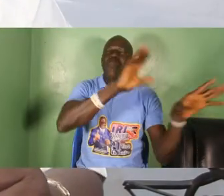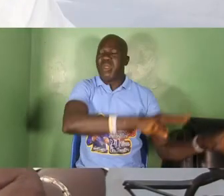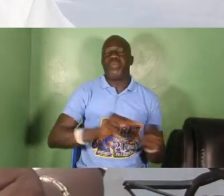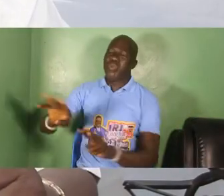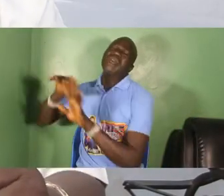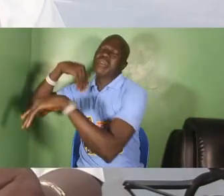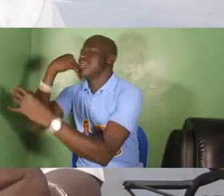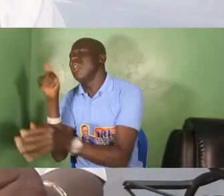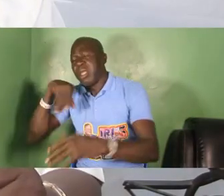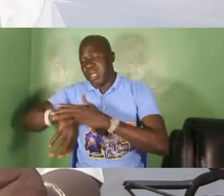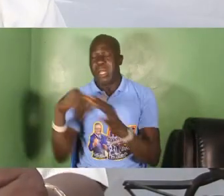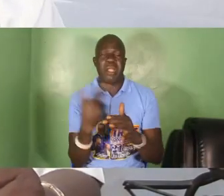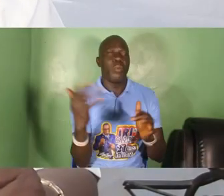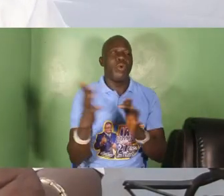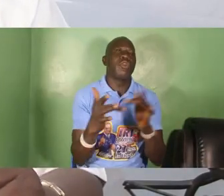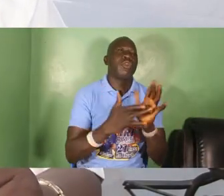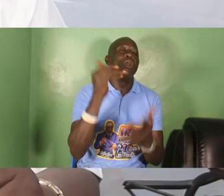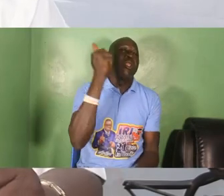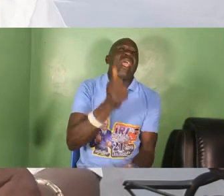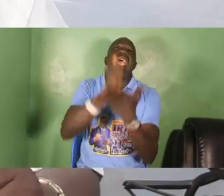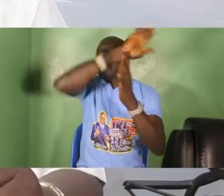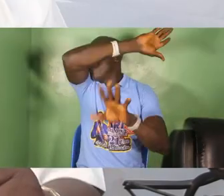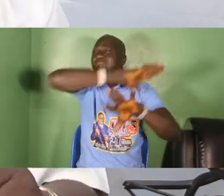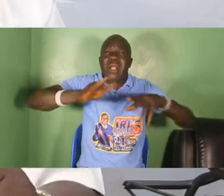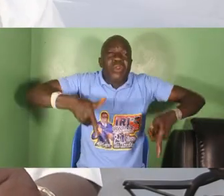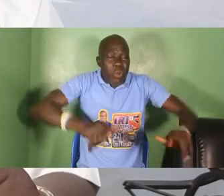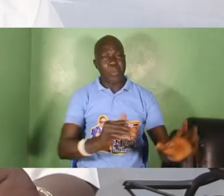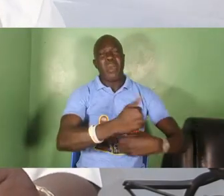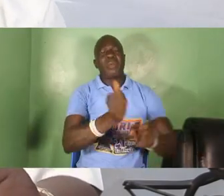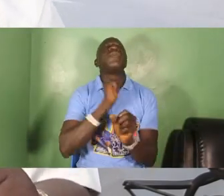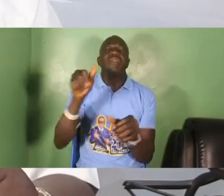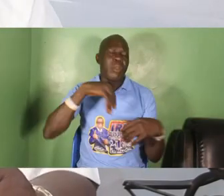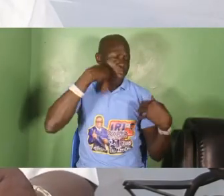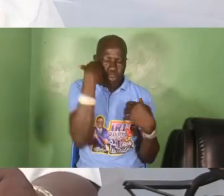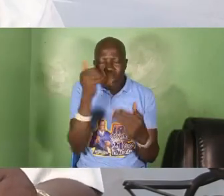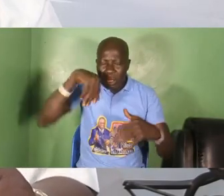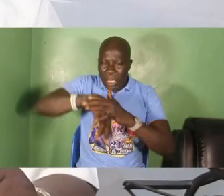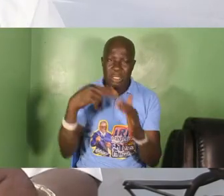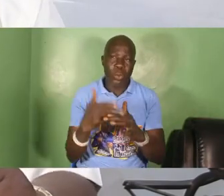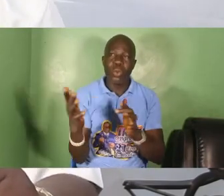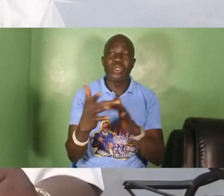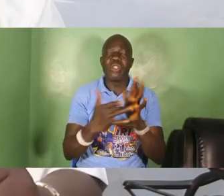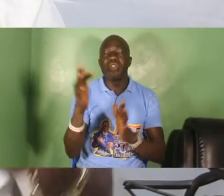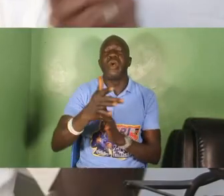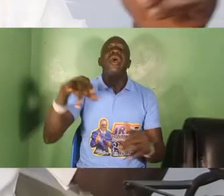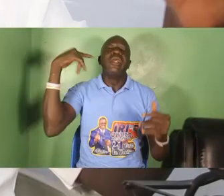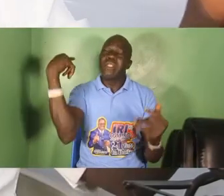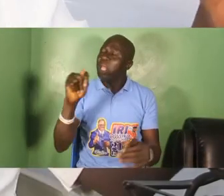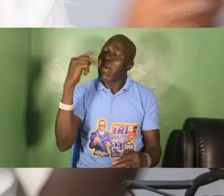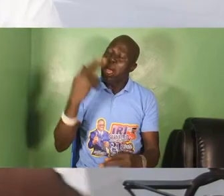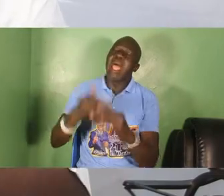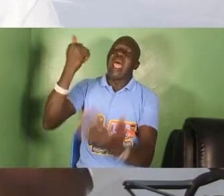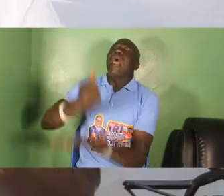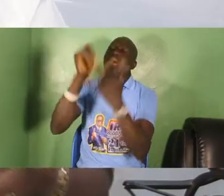put to shame, in the name of Jesus, the end that will make you not to be put to shame, in the name of